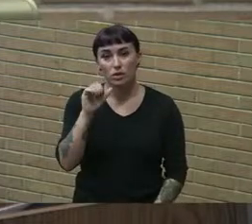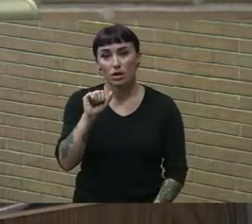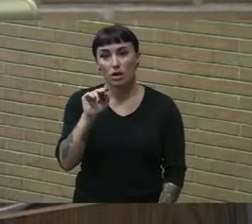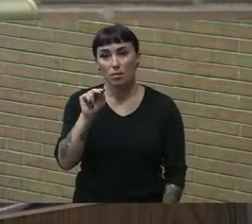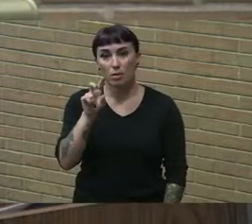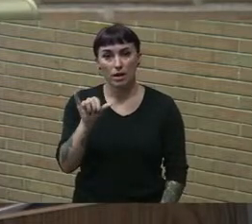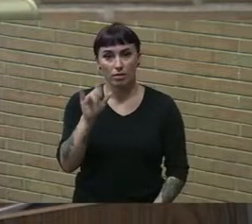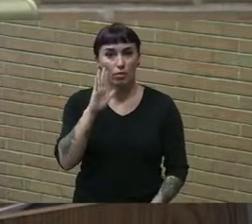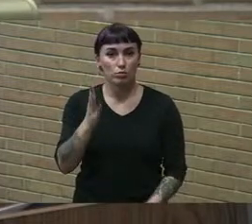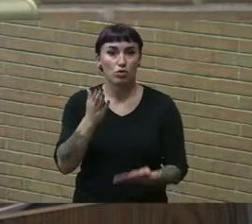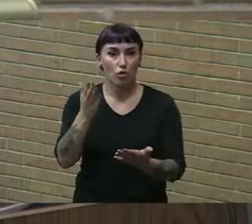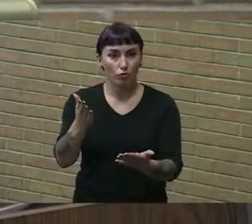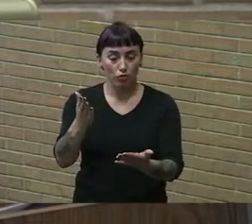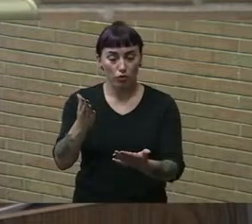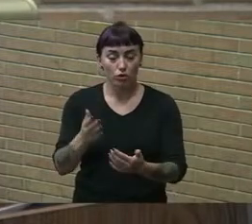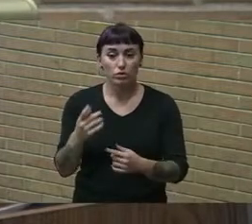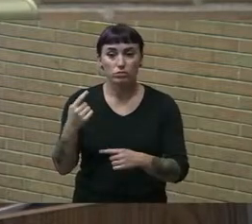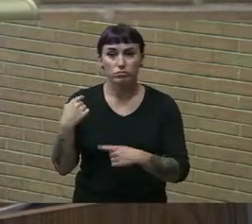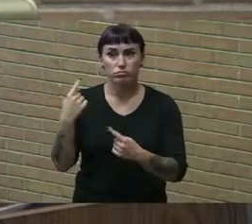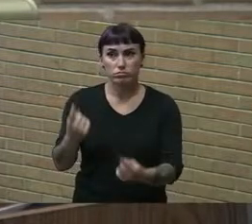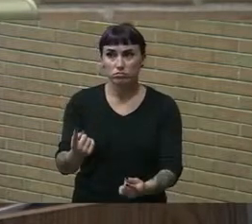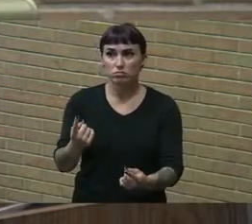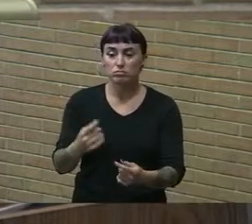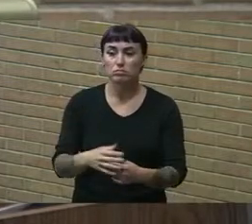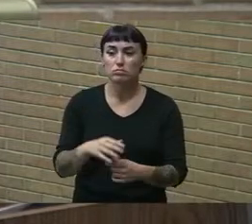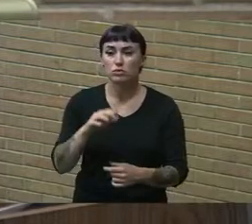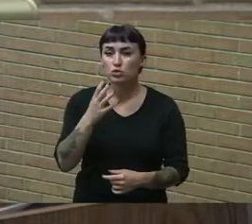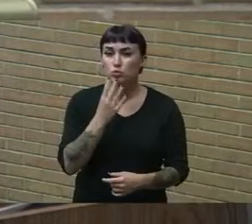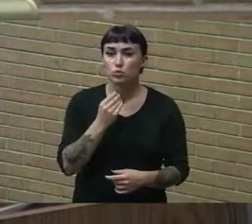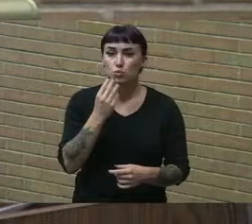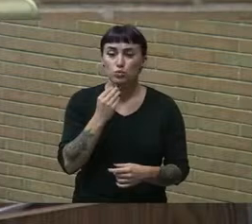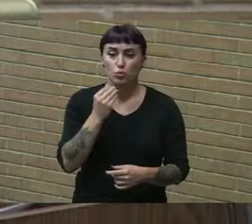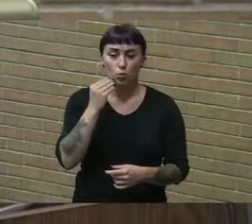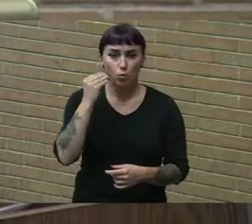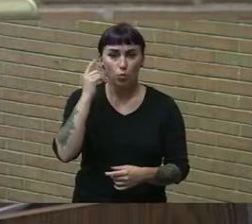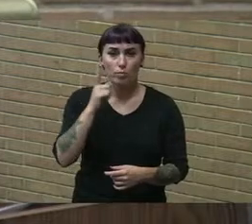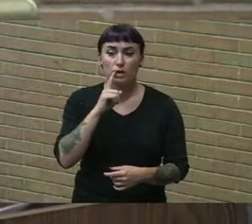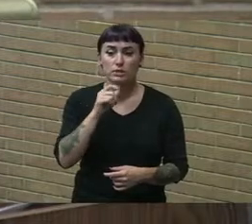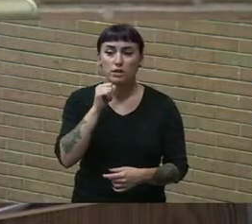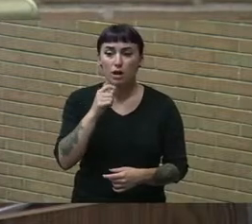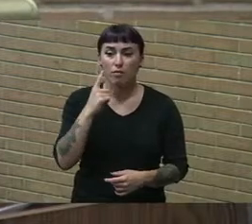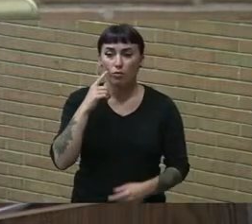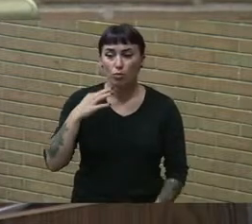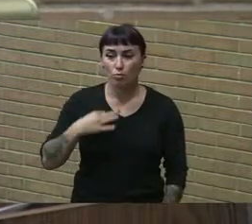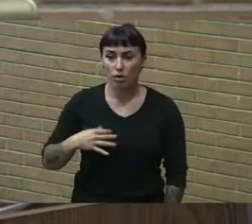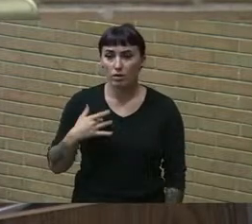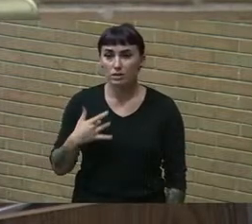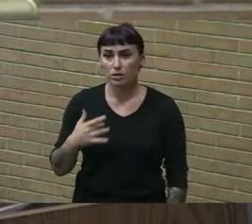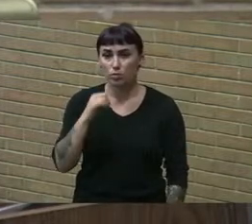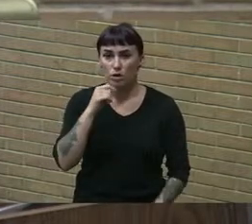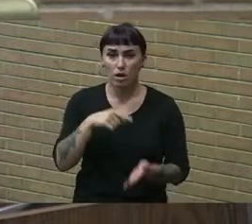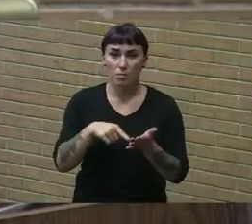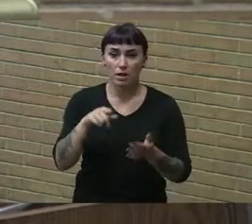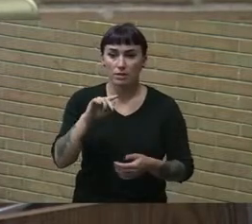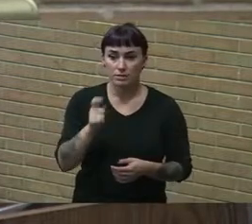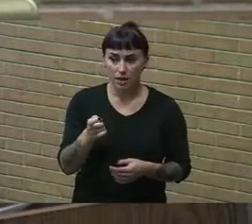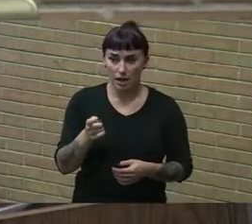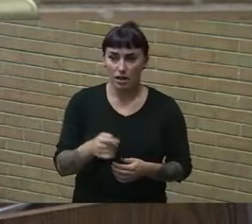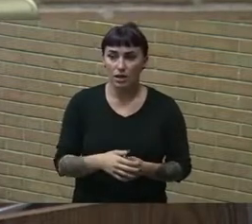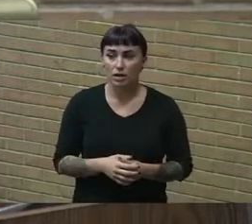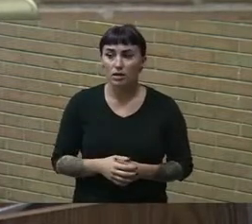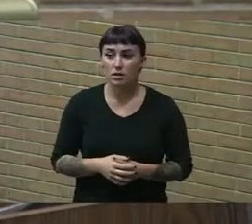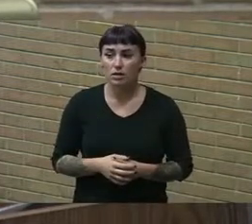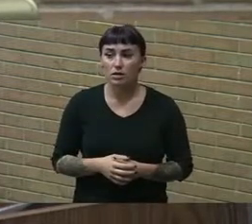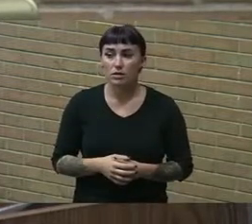which was offered, since Jewish Home is a not-for-profit and typically would not pay taxes,